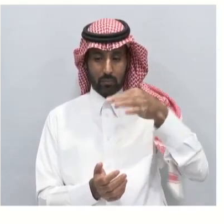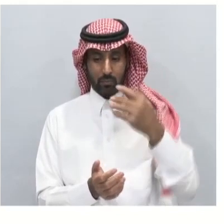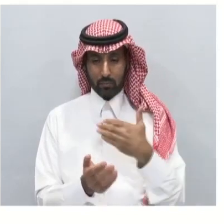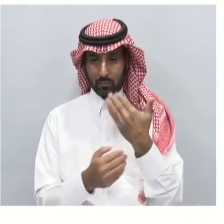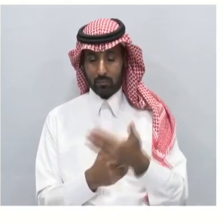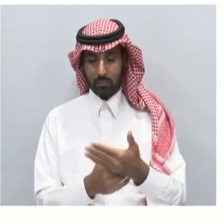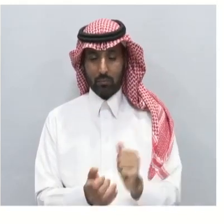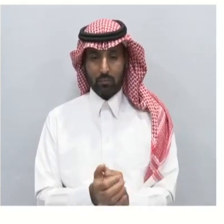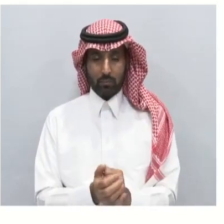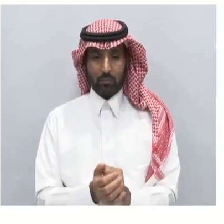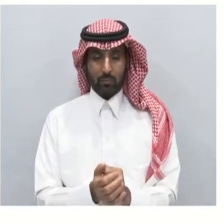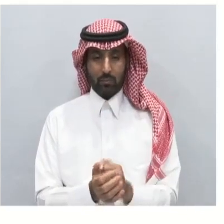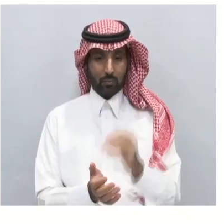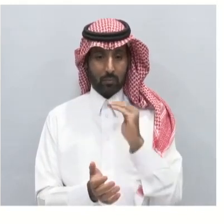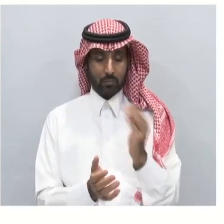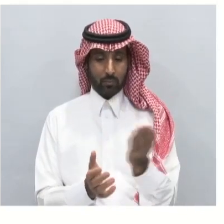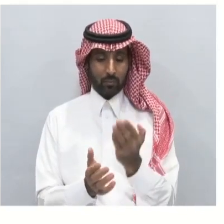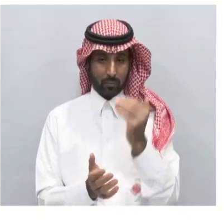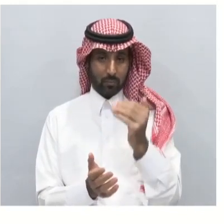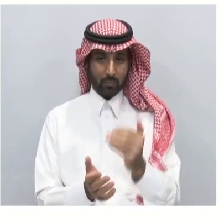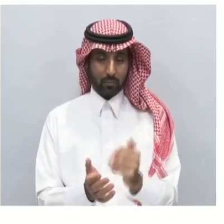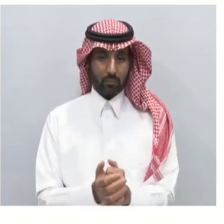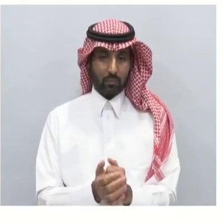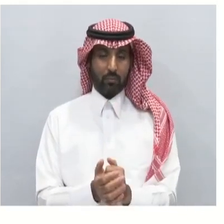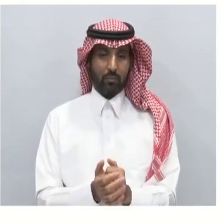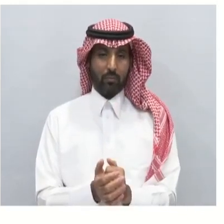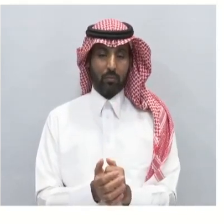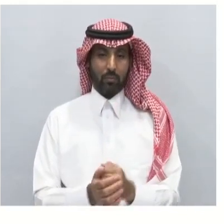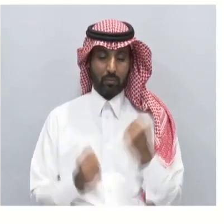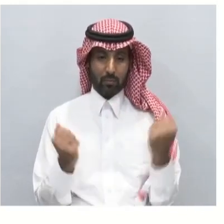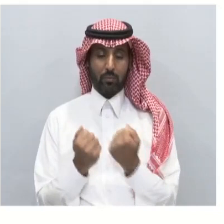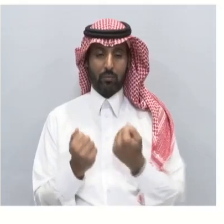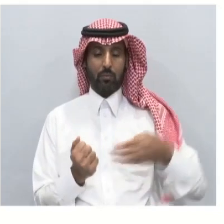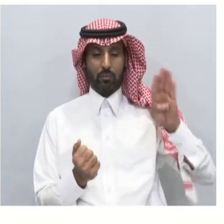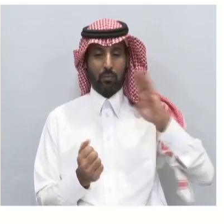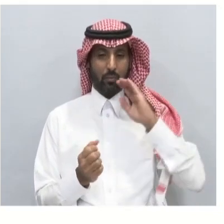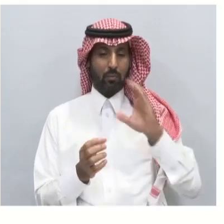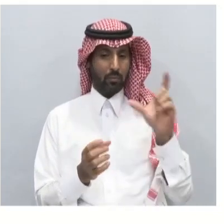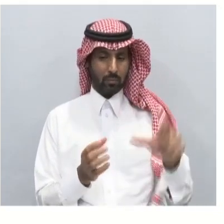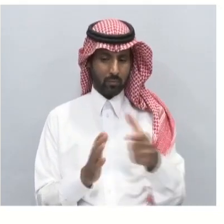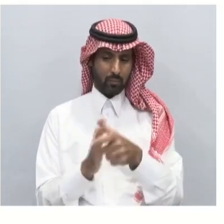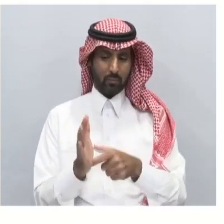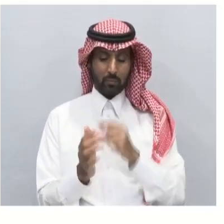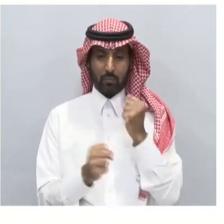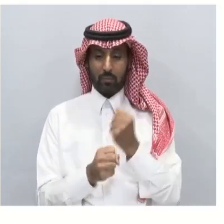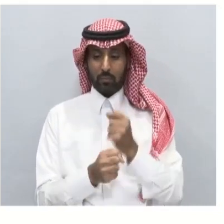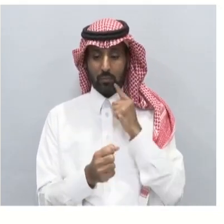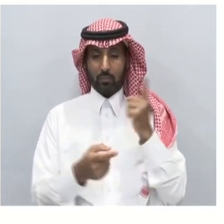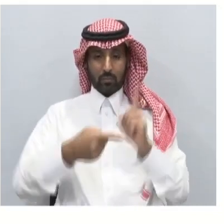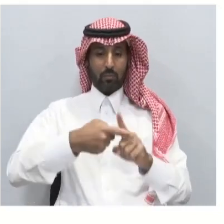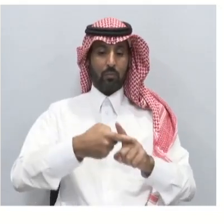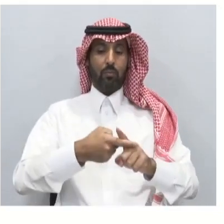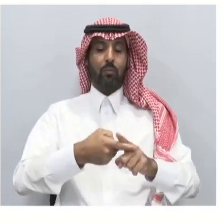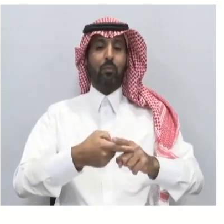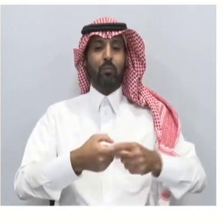go through the answers together. So we have exercise B, complete the paragraph with verb plus